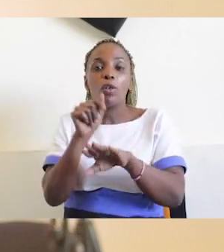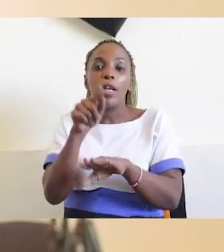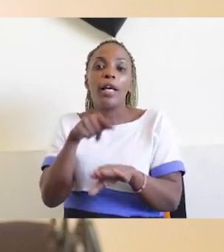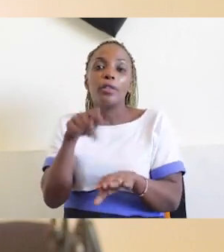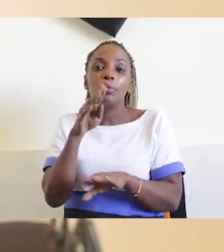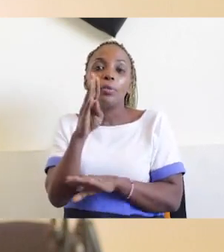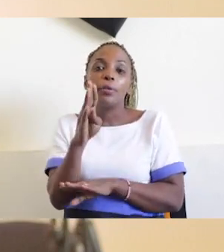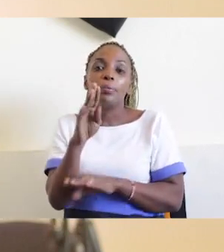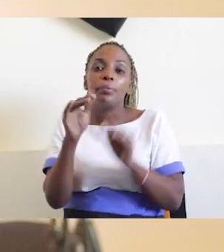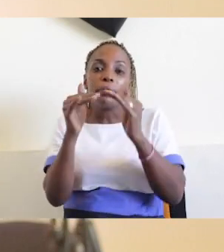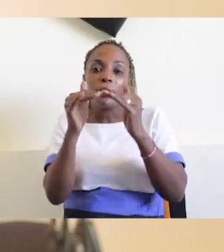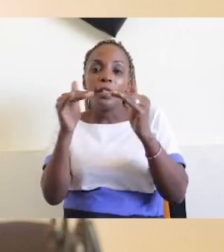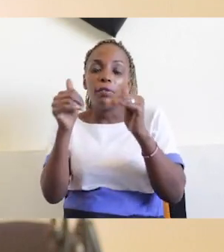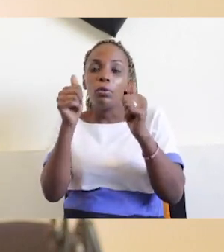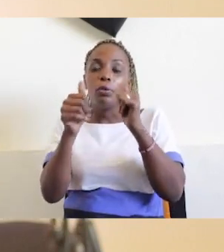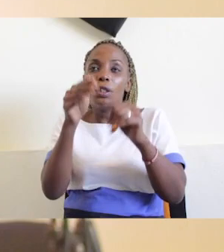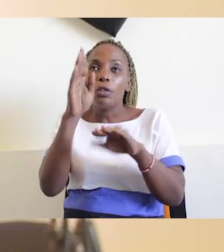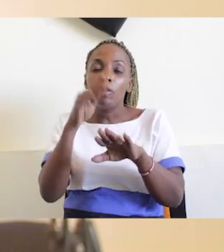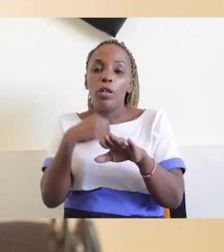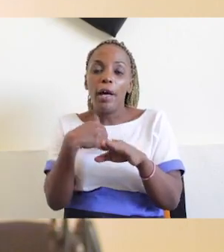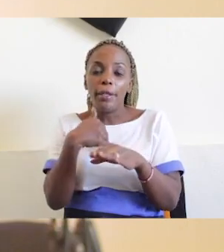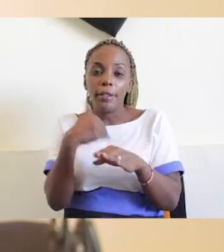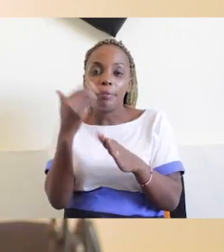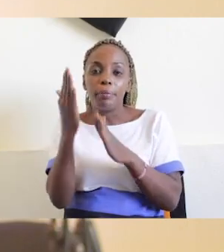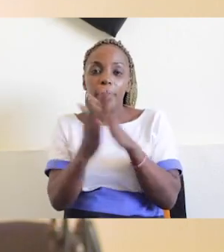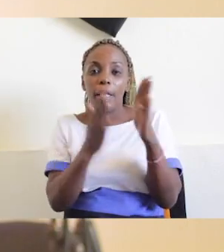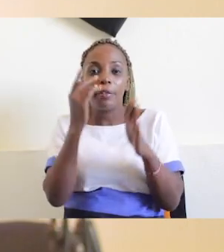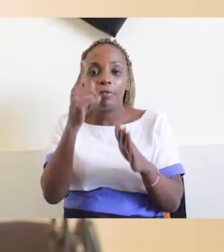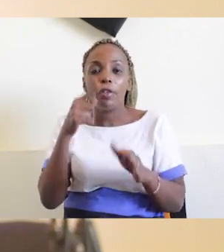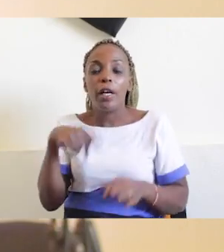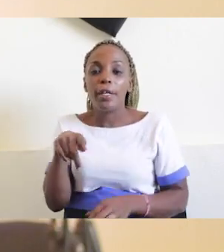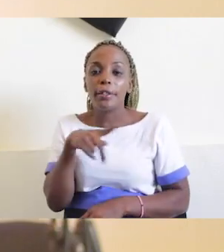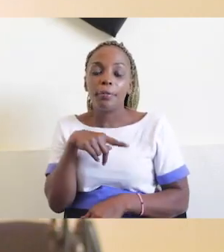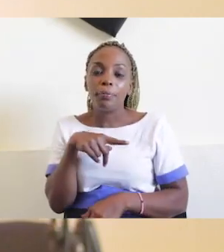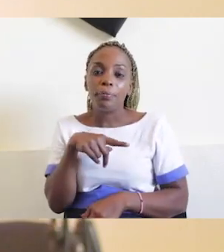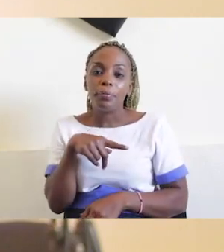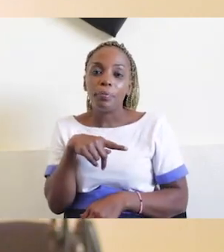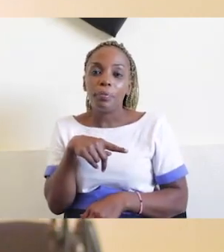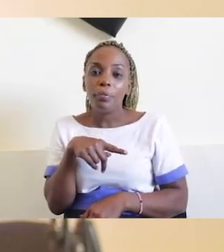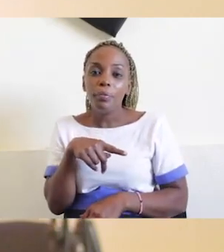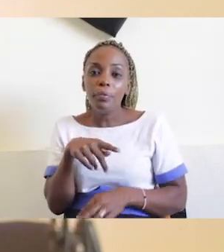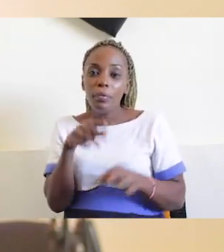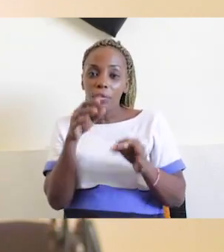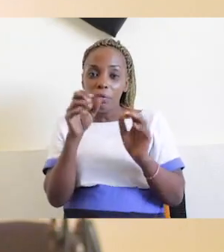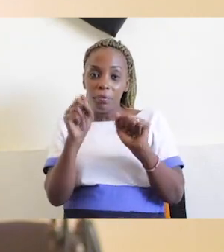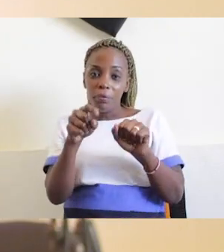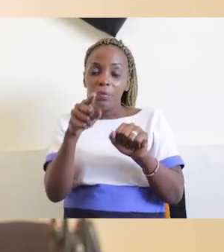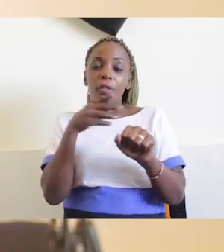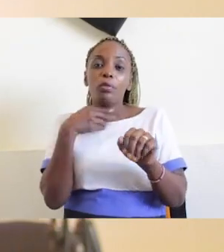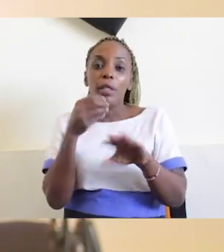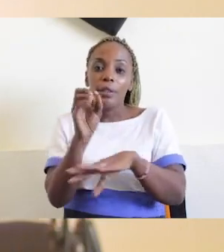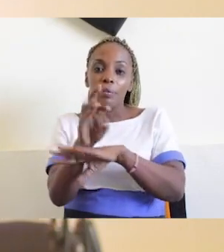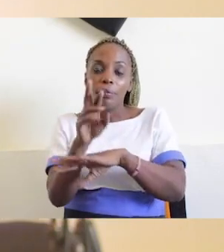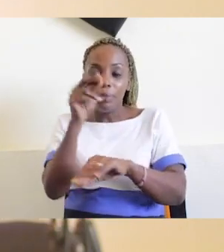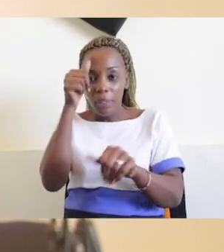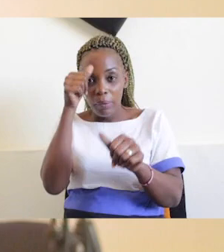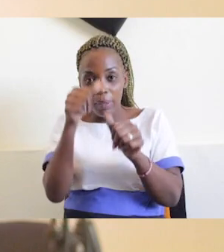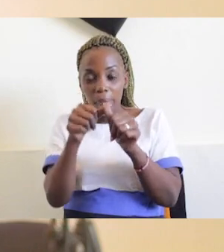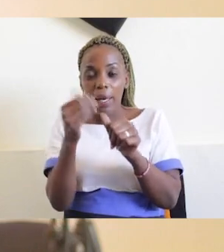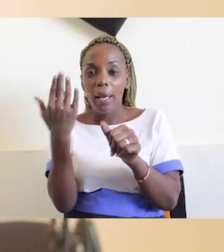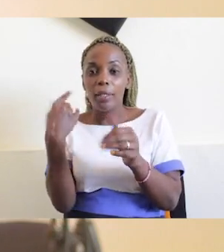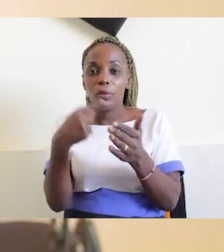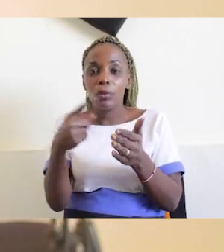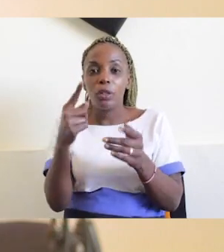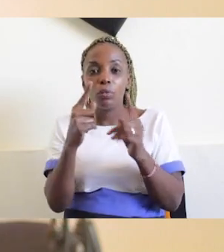be, to that level where He has purpose for us. And if I may take you back to last week, we are